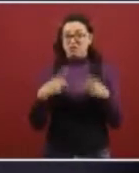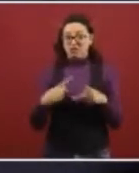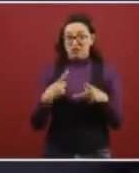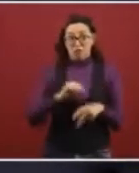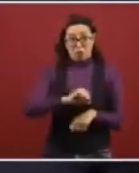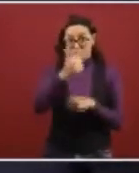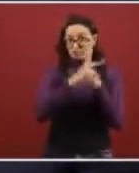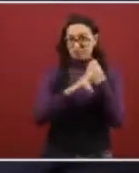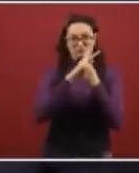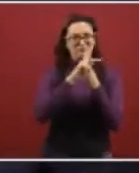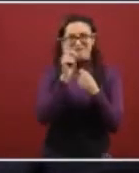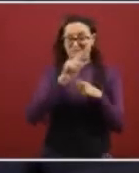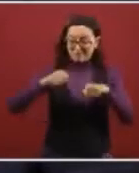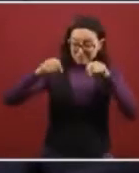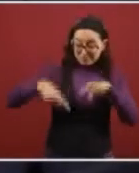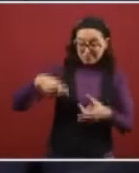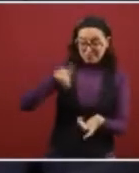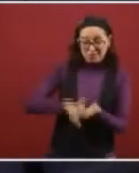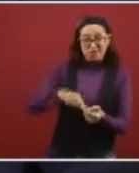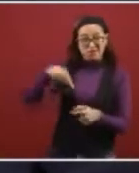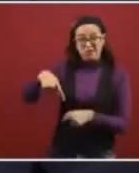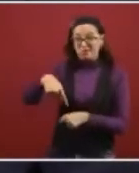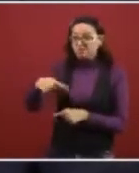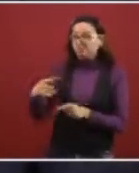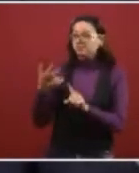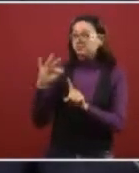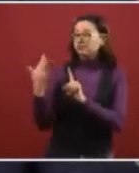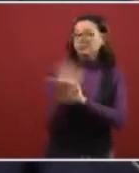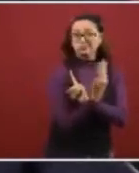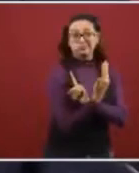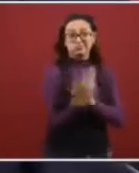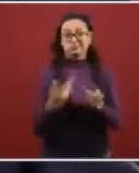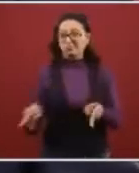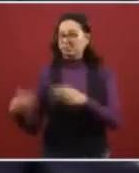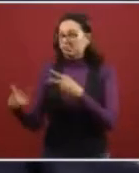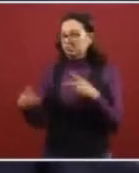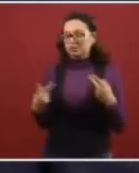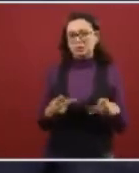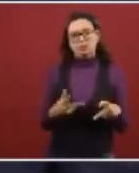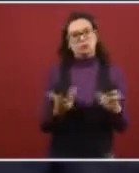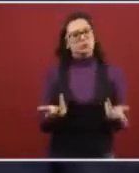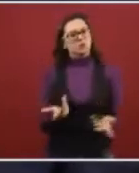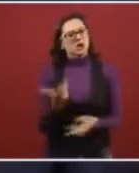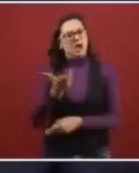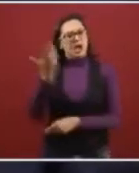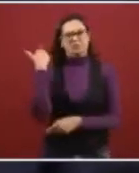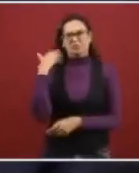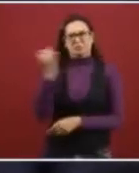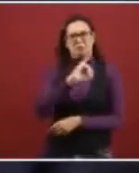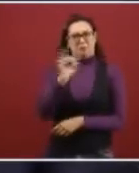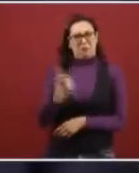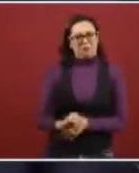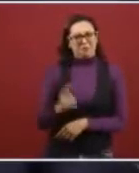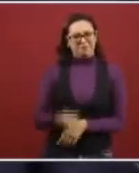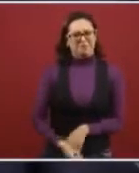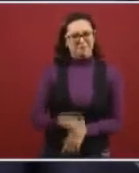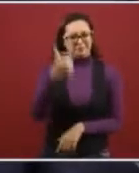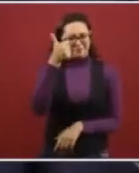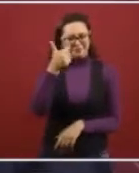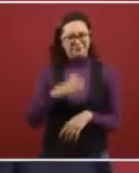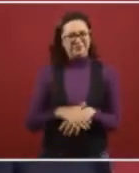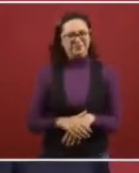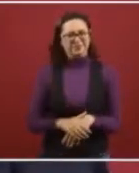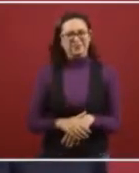en donde se produce. Where it is produced. Eso no existía. Y and that una didn't droga used to exist. And also, it's a drug